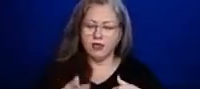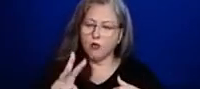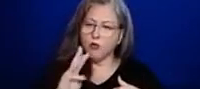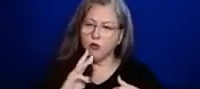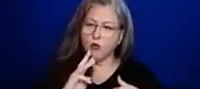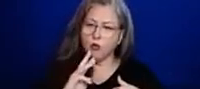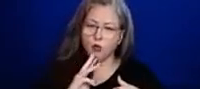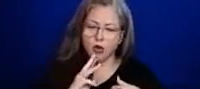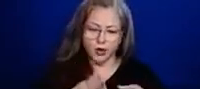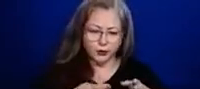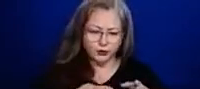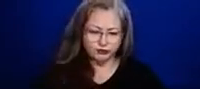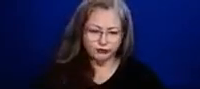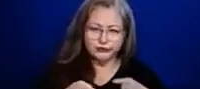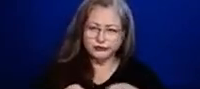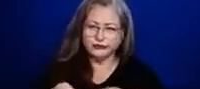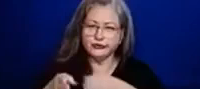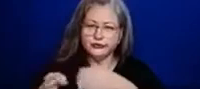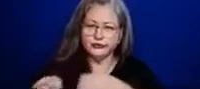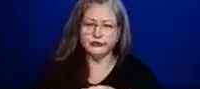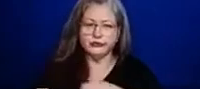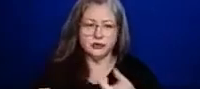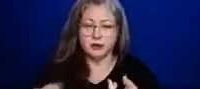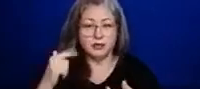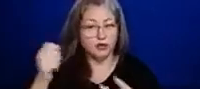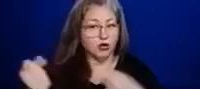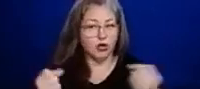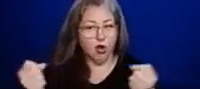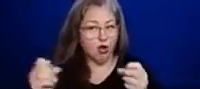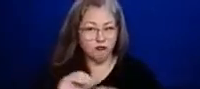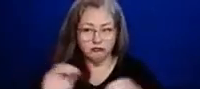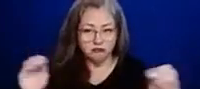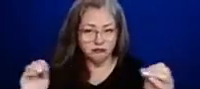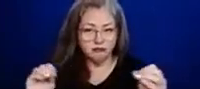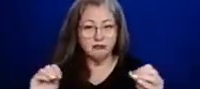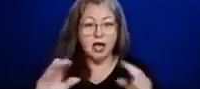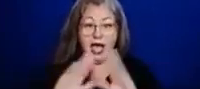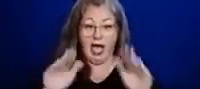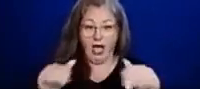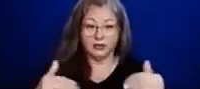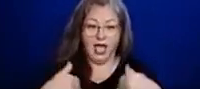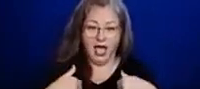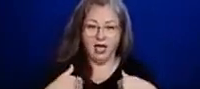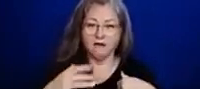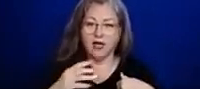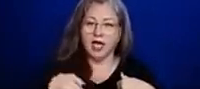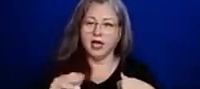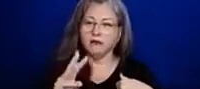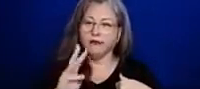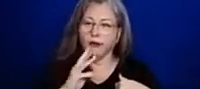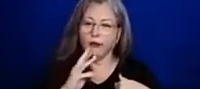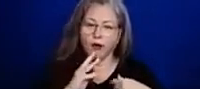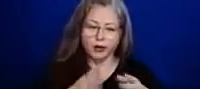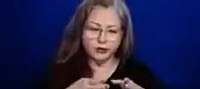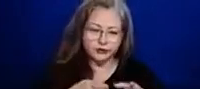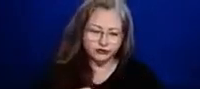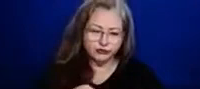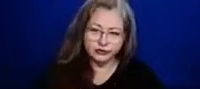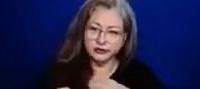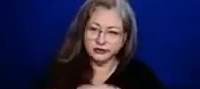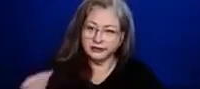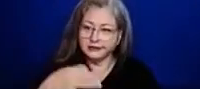these water channels. And there's no cars, there's houses and water channels,